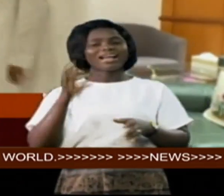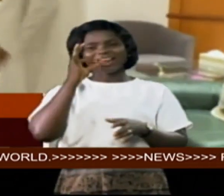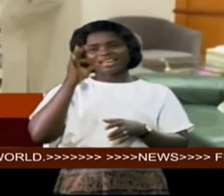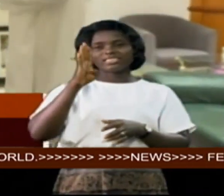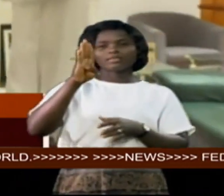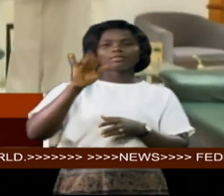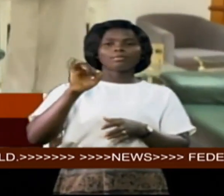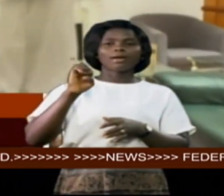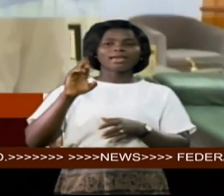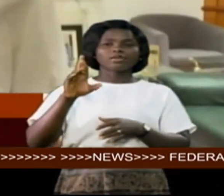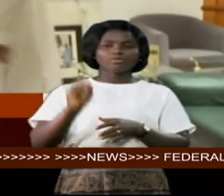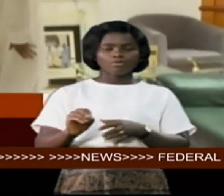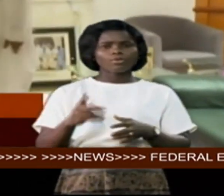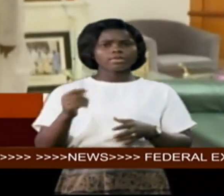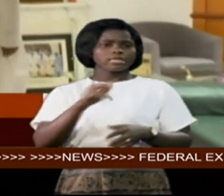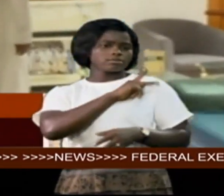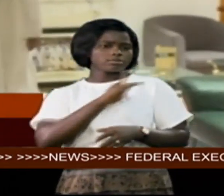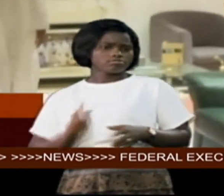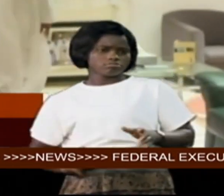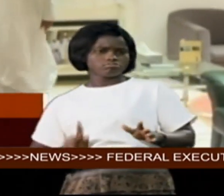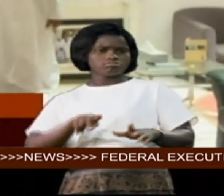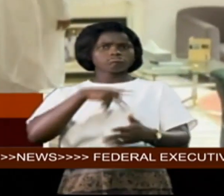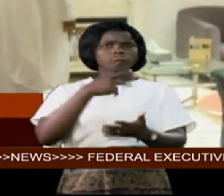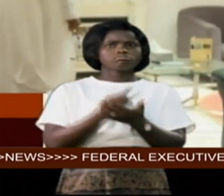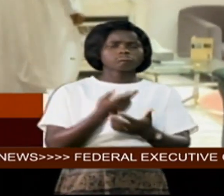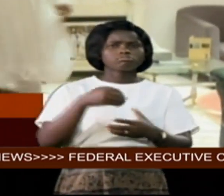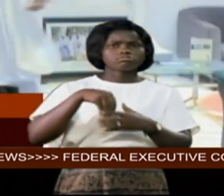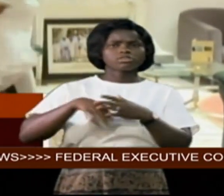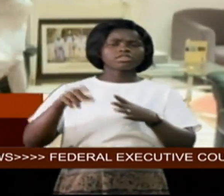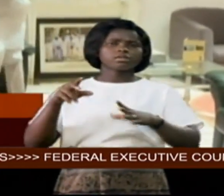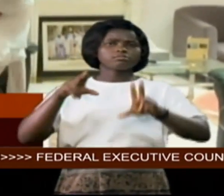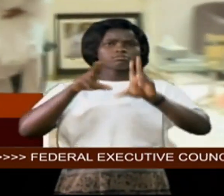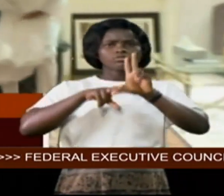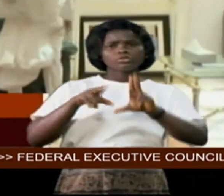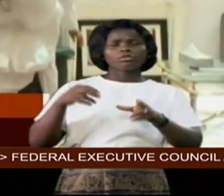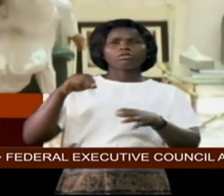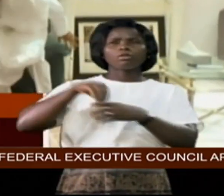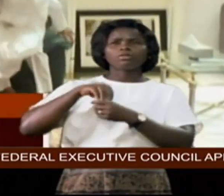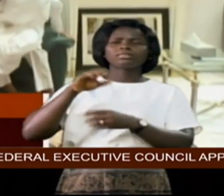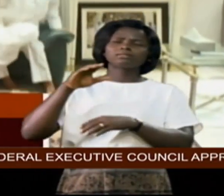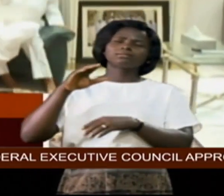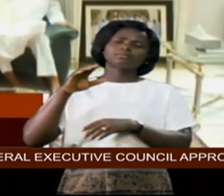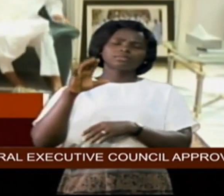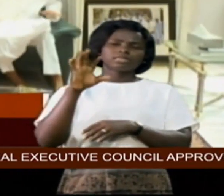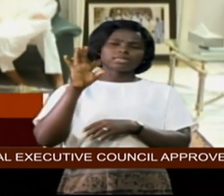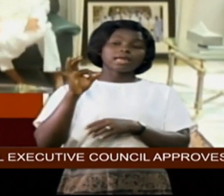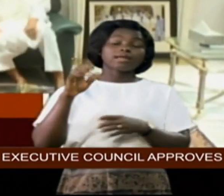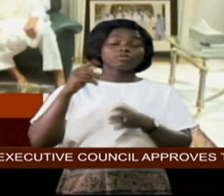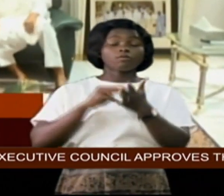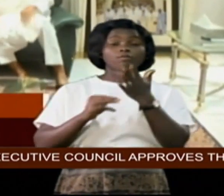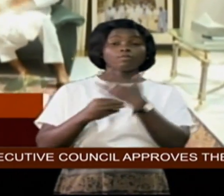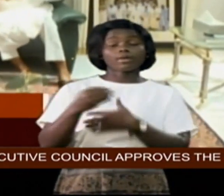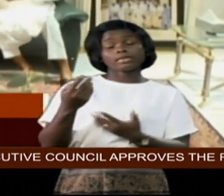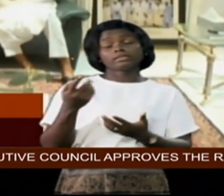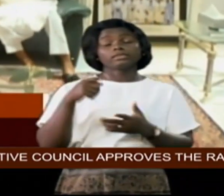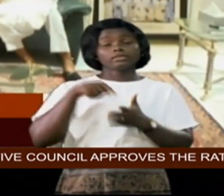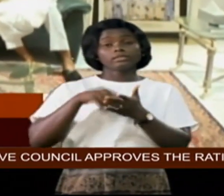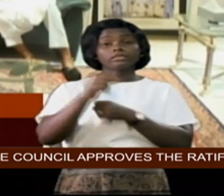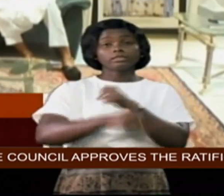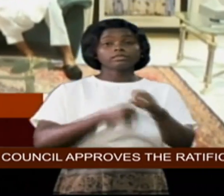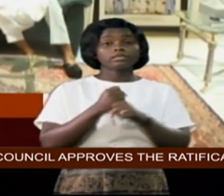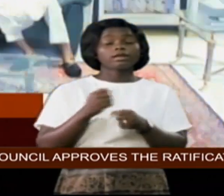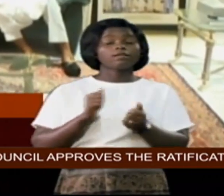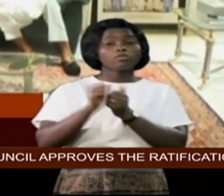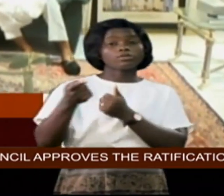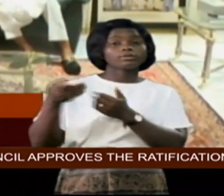The monarch ascended the throne on the 9th of March this year following the deposition of Muhammadu Sanusi II by the Kano